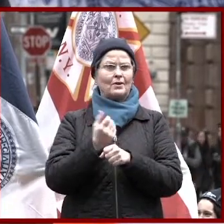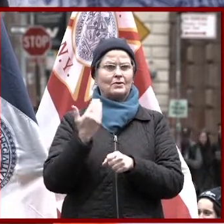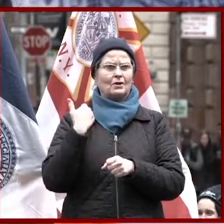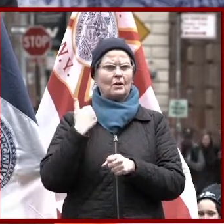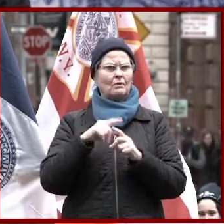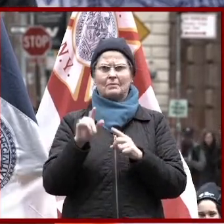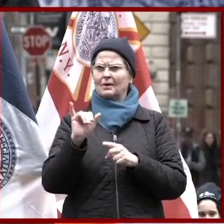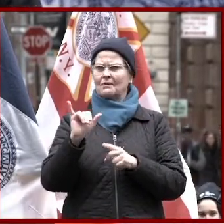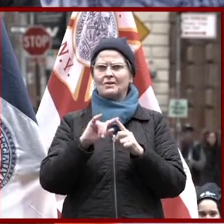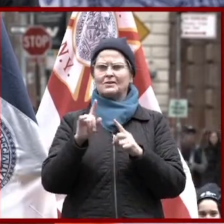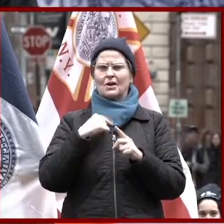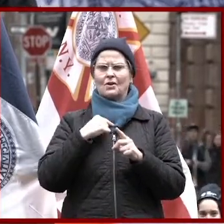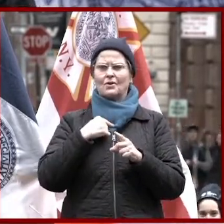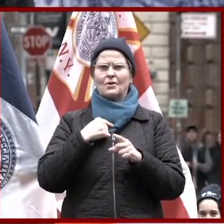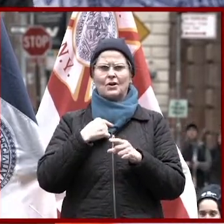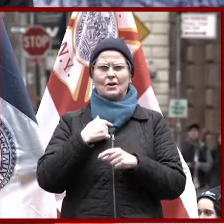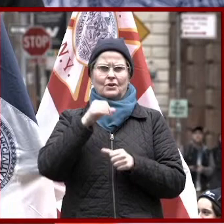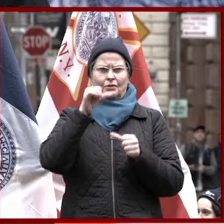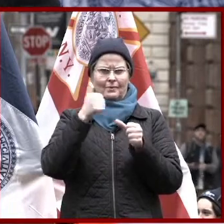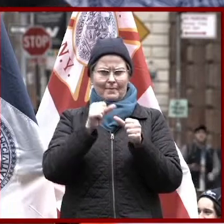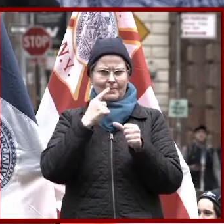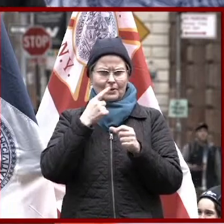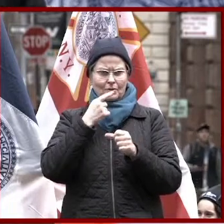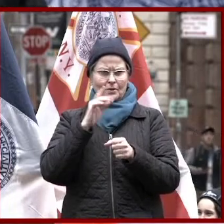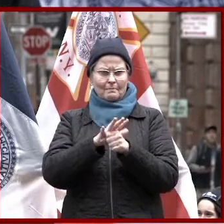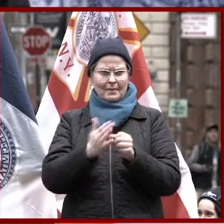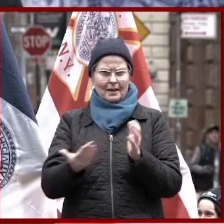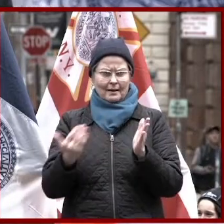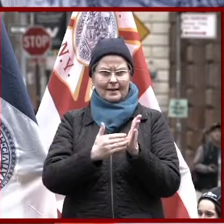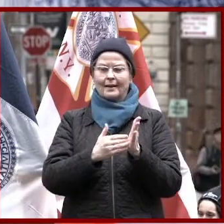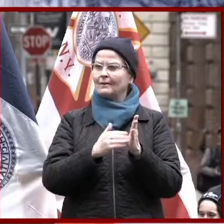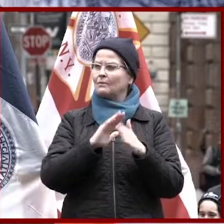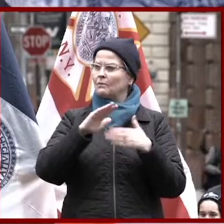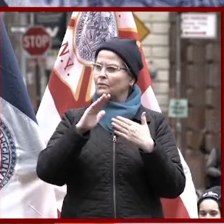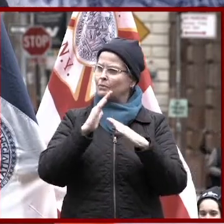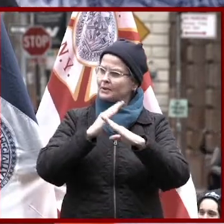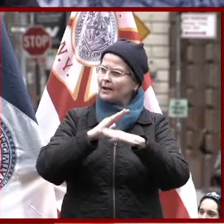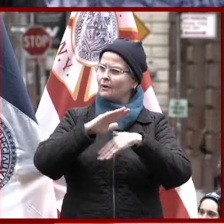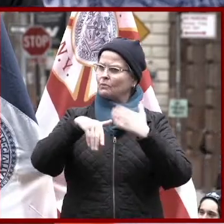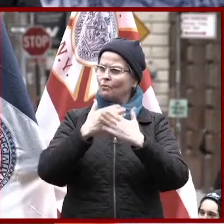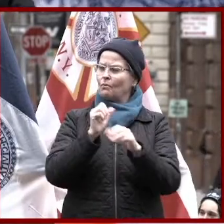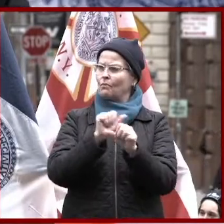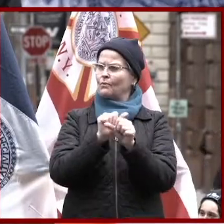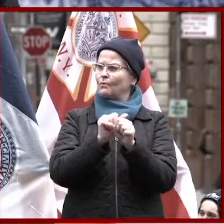the fight to protect all working people throughout this city.